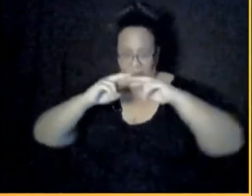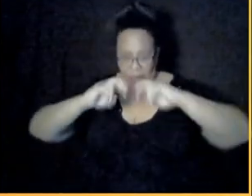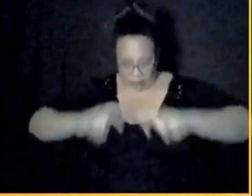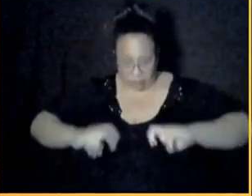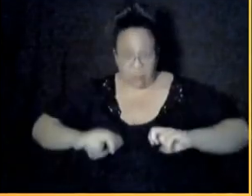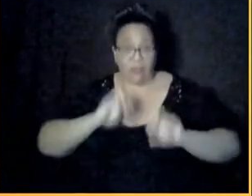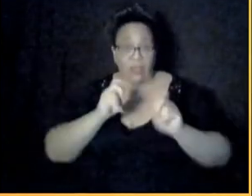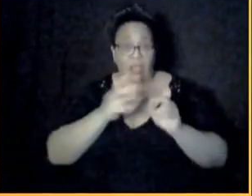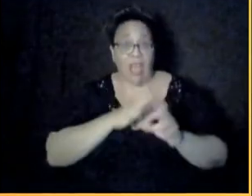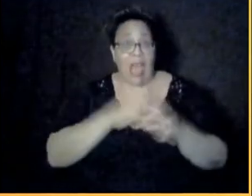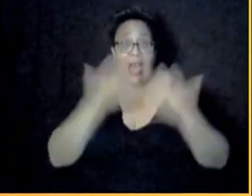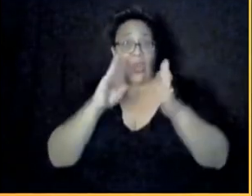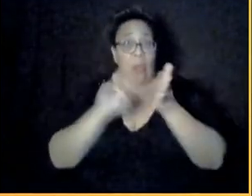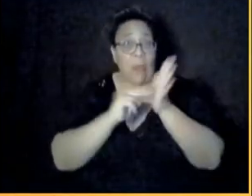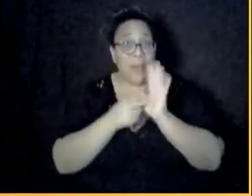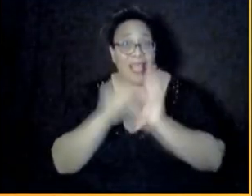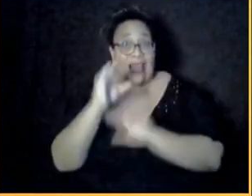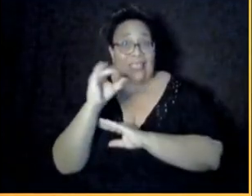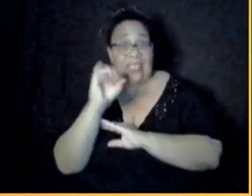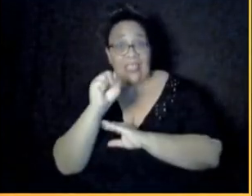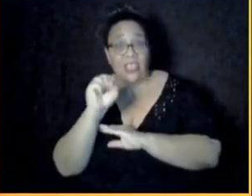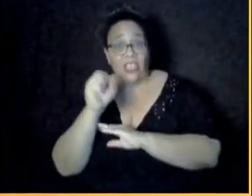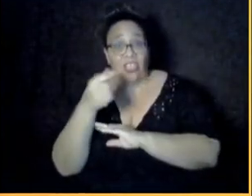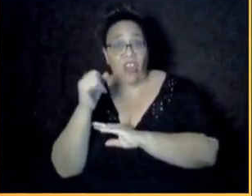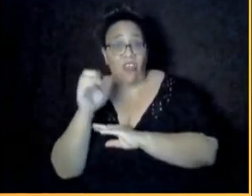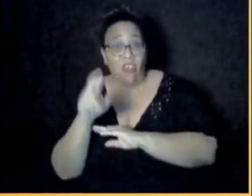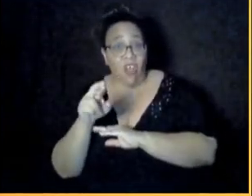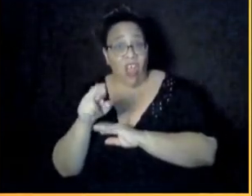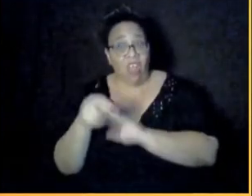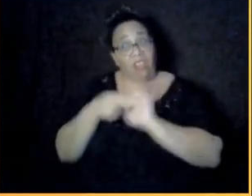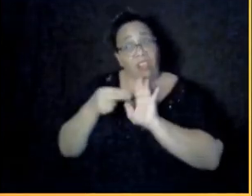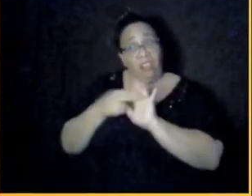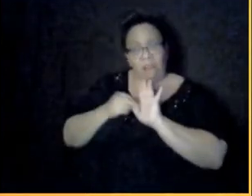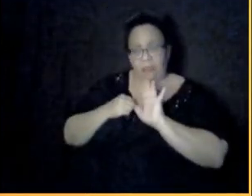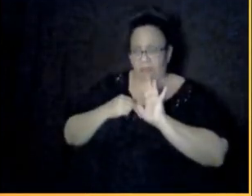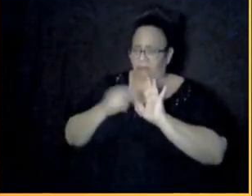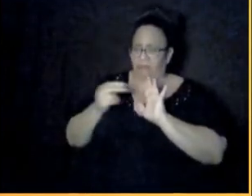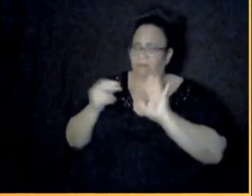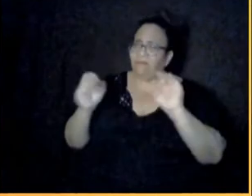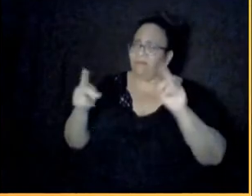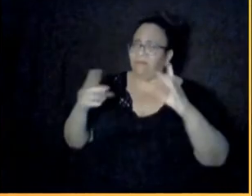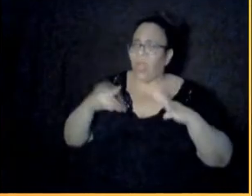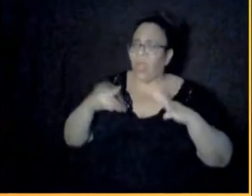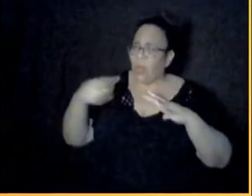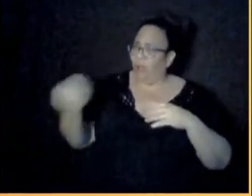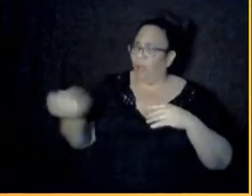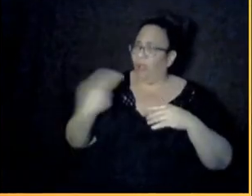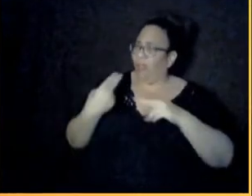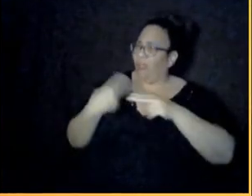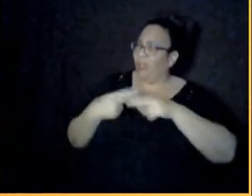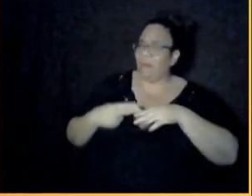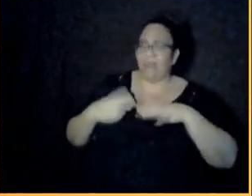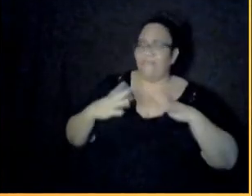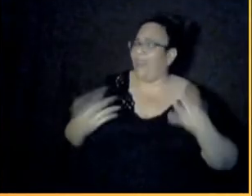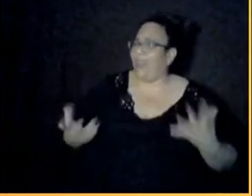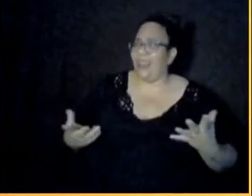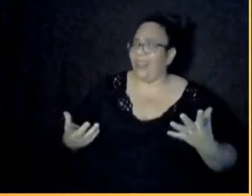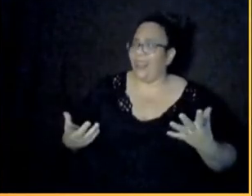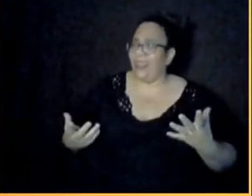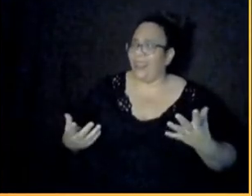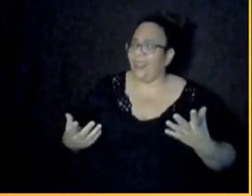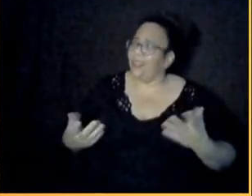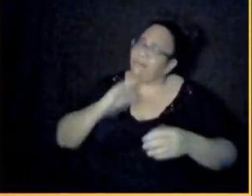I didn't even know what it was, but I've been called things, like, you know, but to me, it's okay. If you want to call me, I don't really, like, I don't